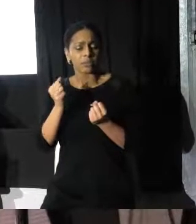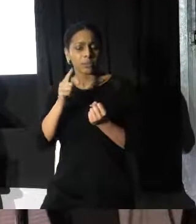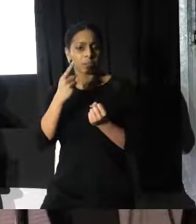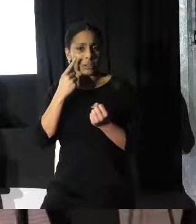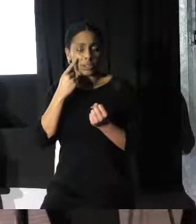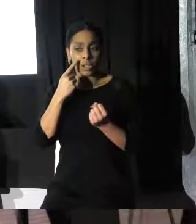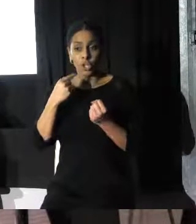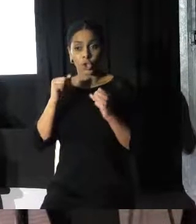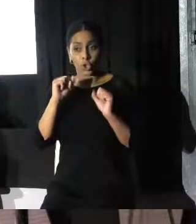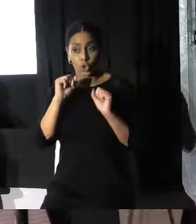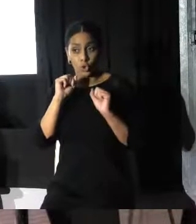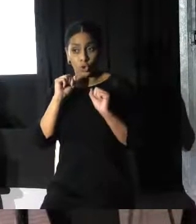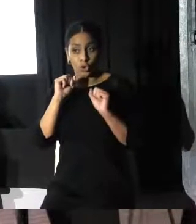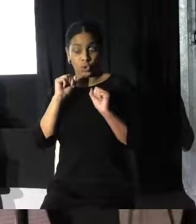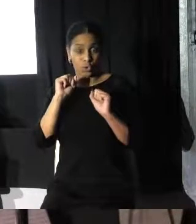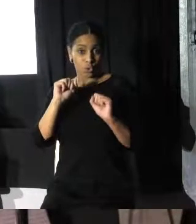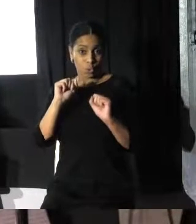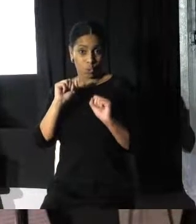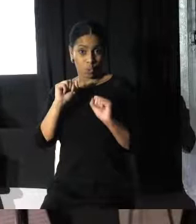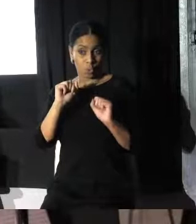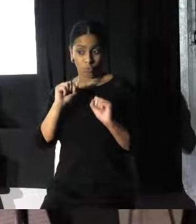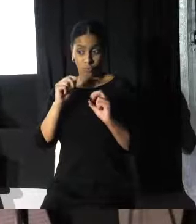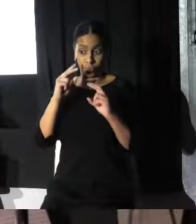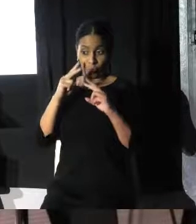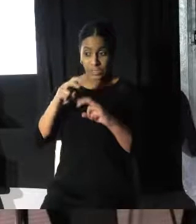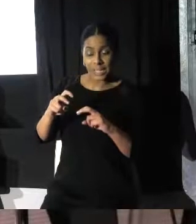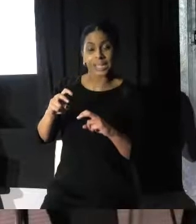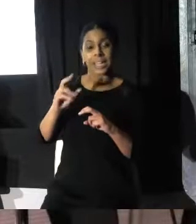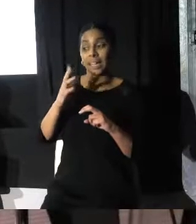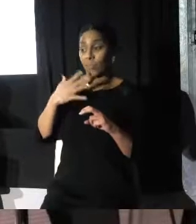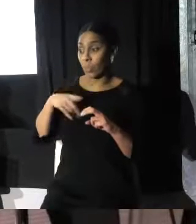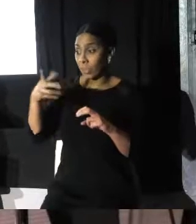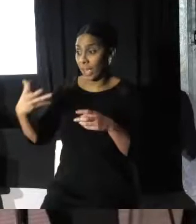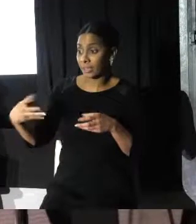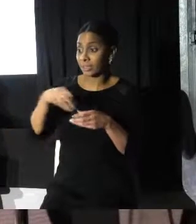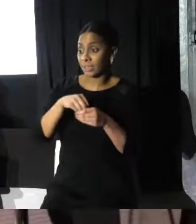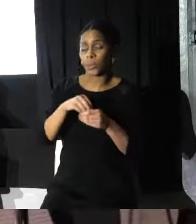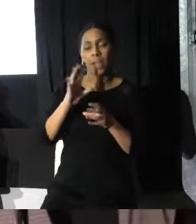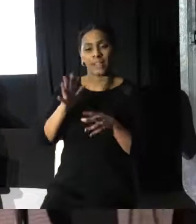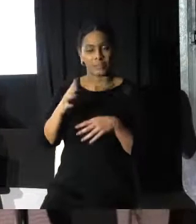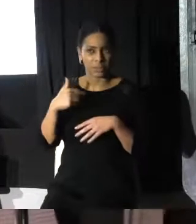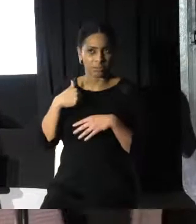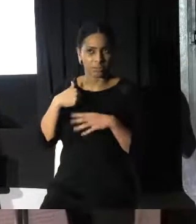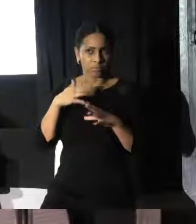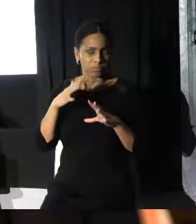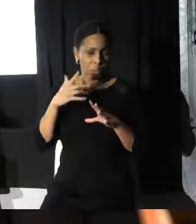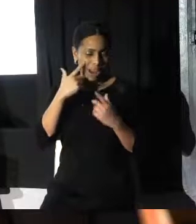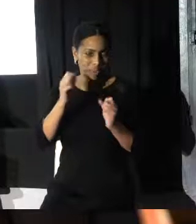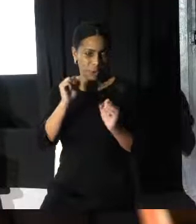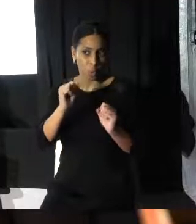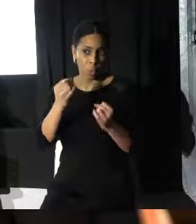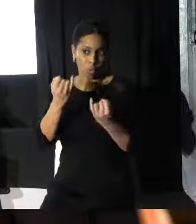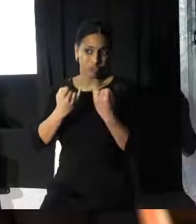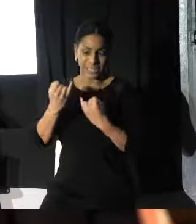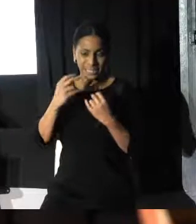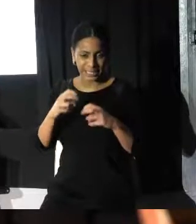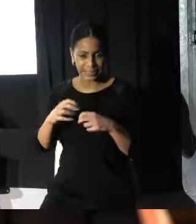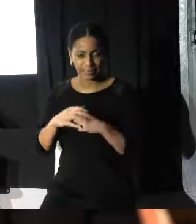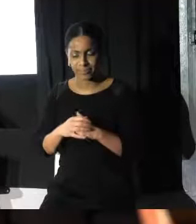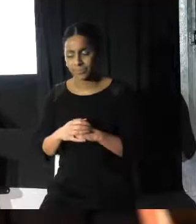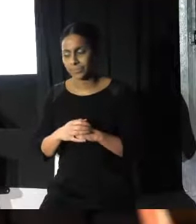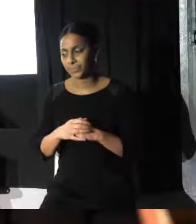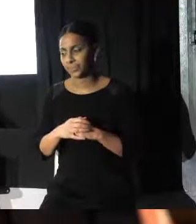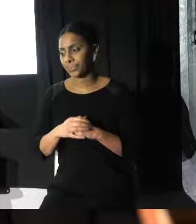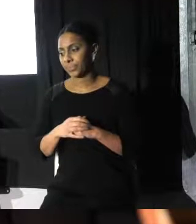your critique is going to be sort of co-opted. We need to be very, very careful about that. Thank you. Yeah, that reminds me of